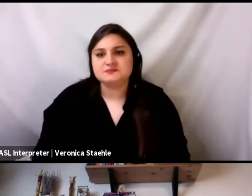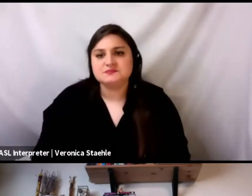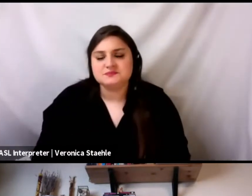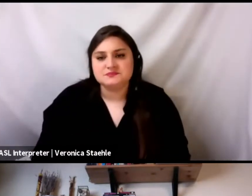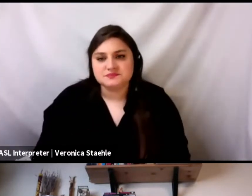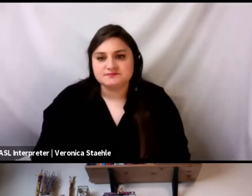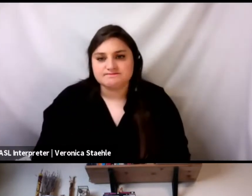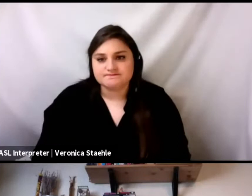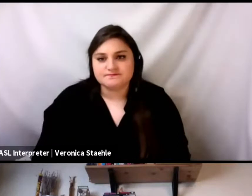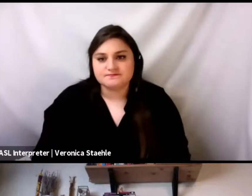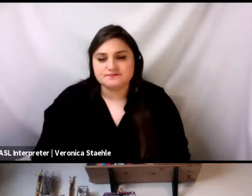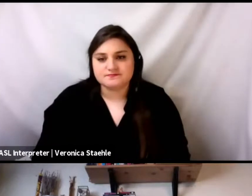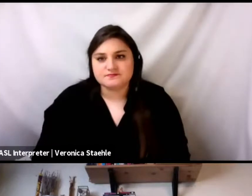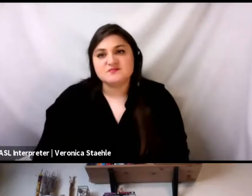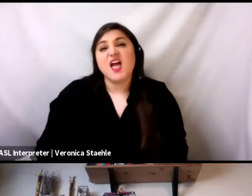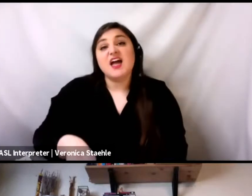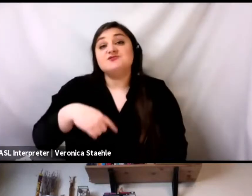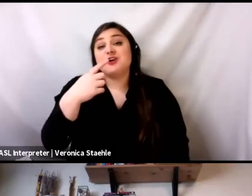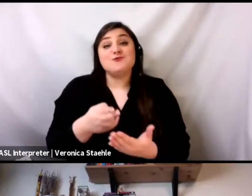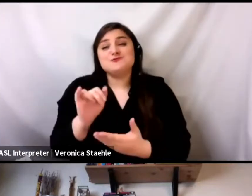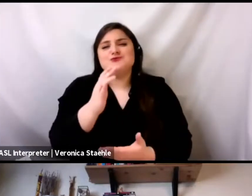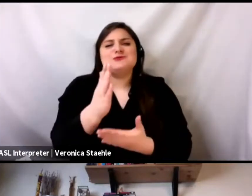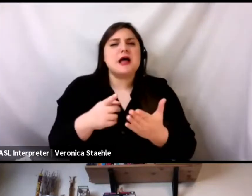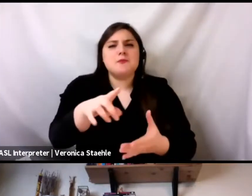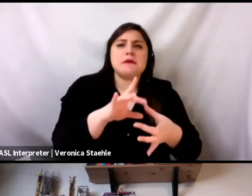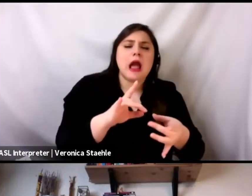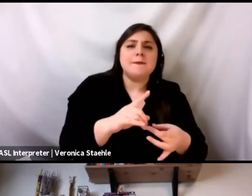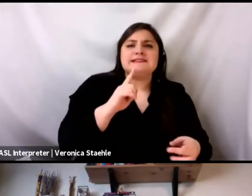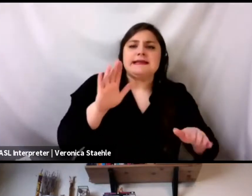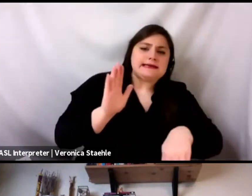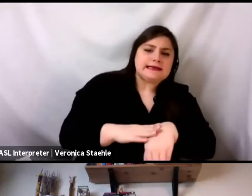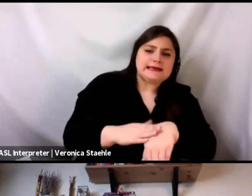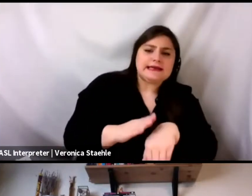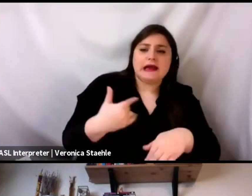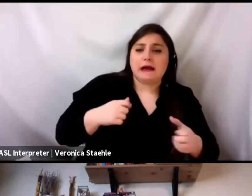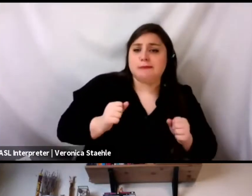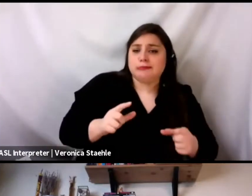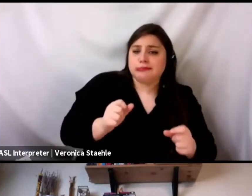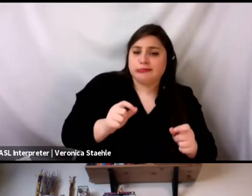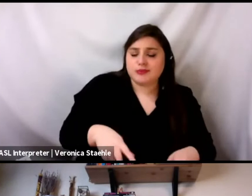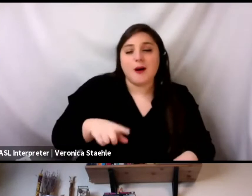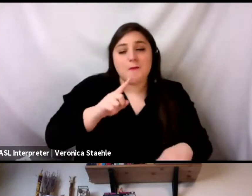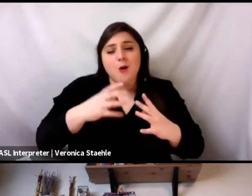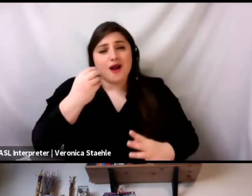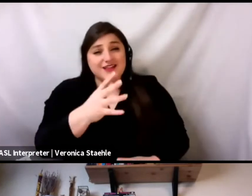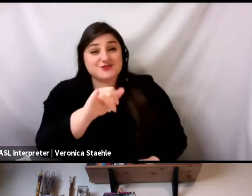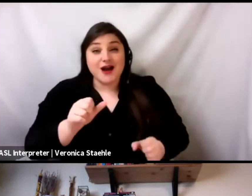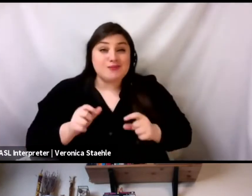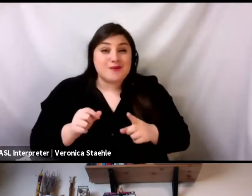formed or raw thoughts are really great. It's really important because that's where